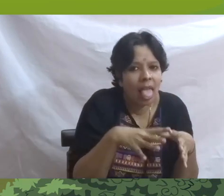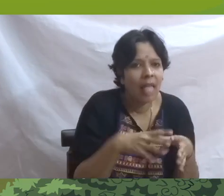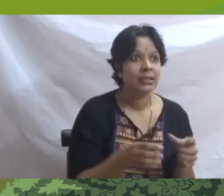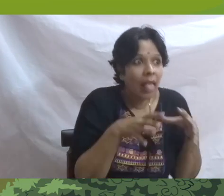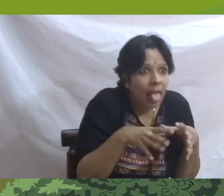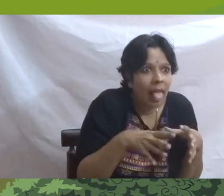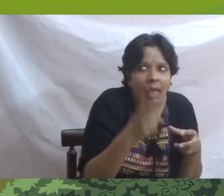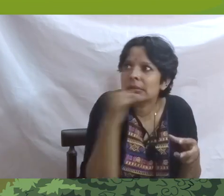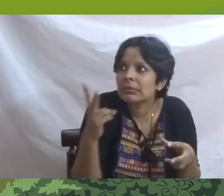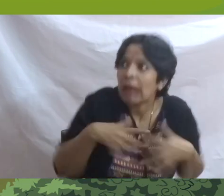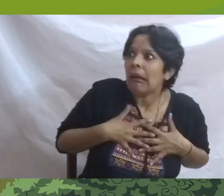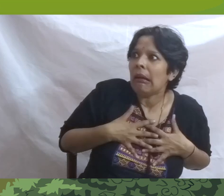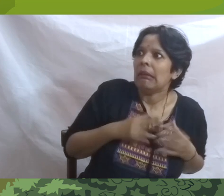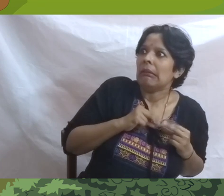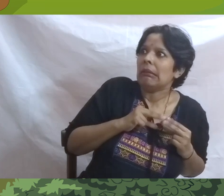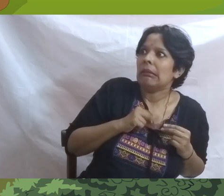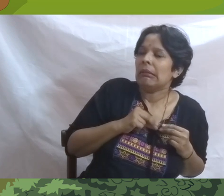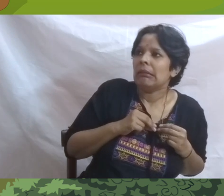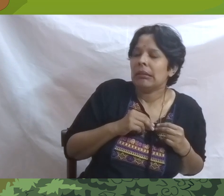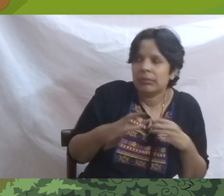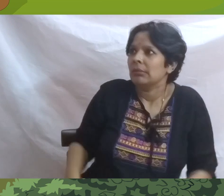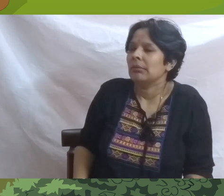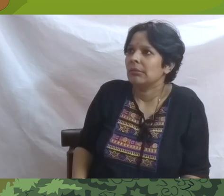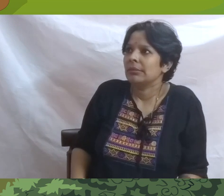while the dog backed away.